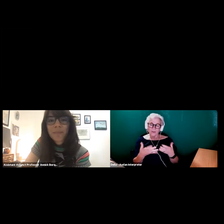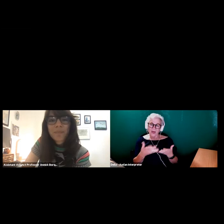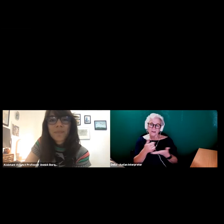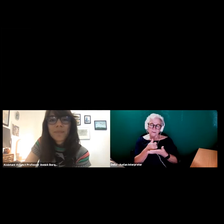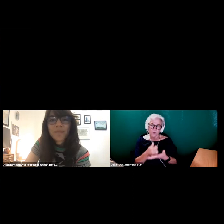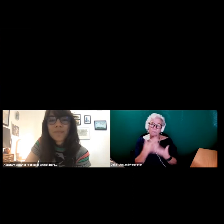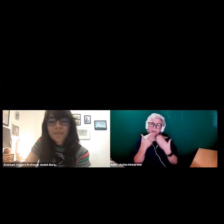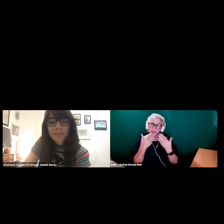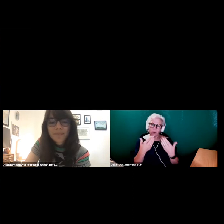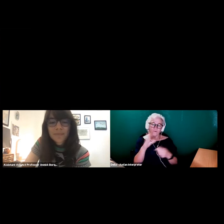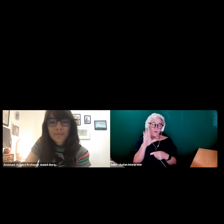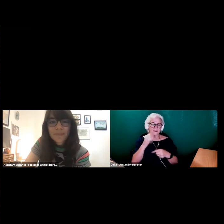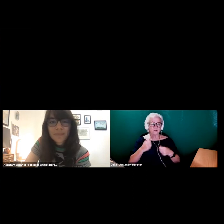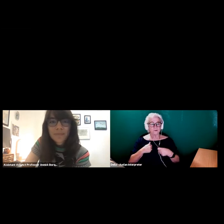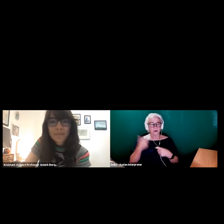listening.